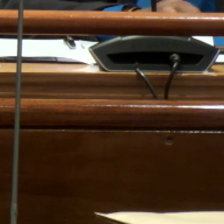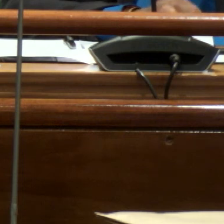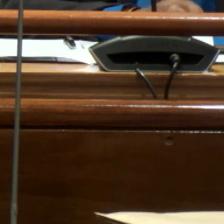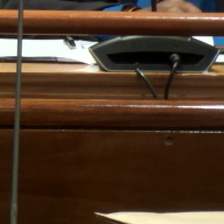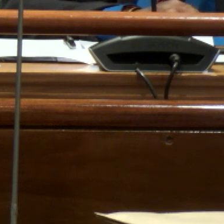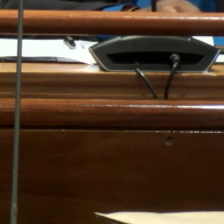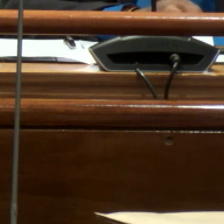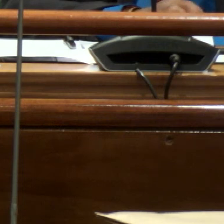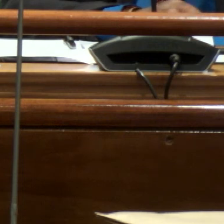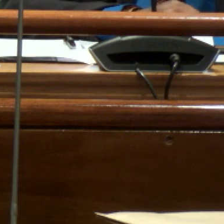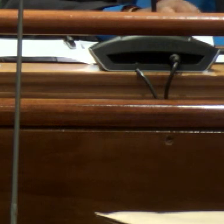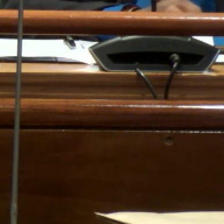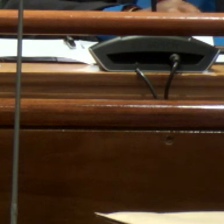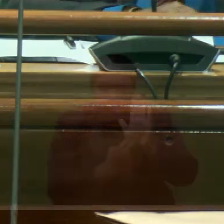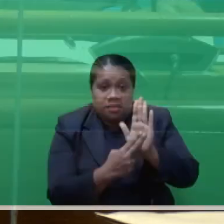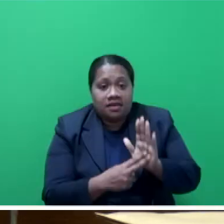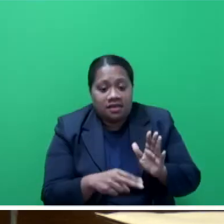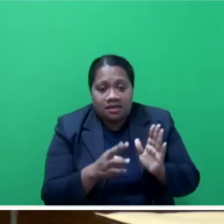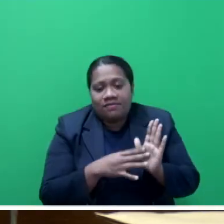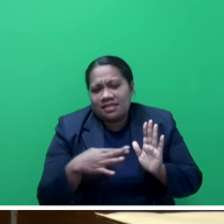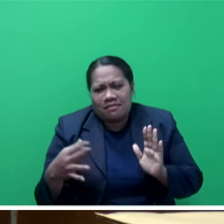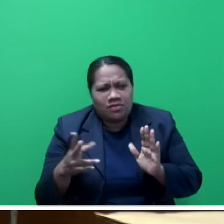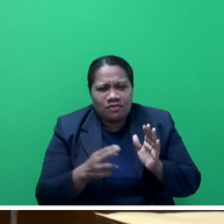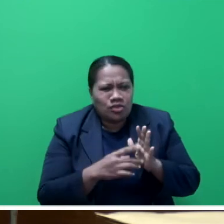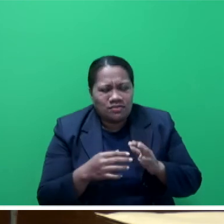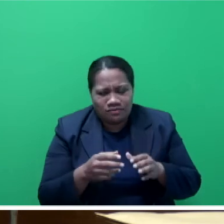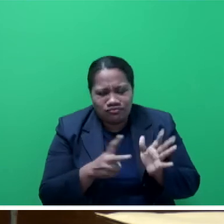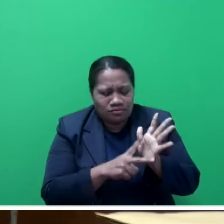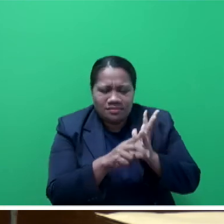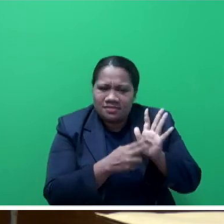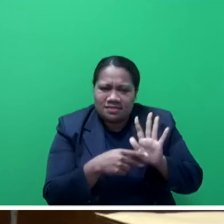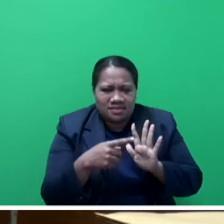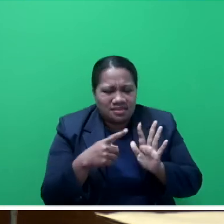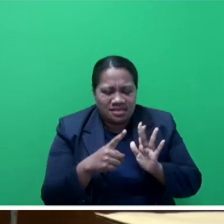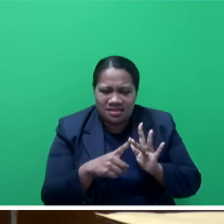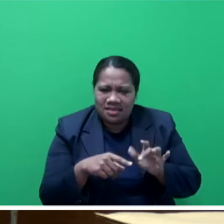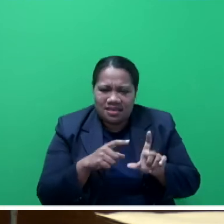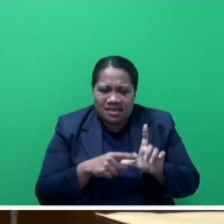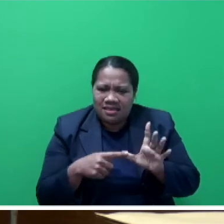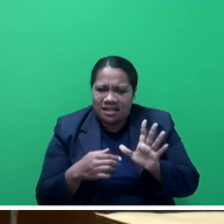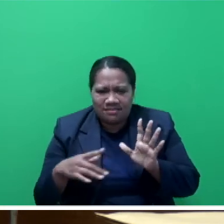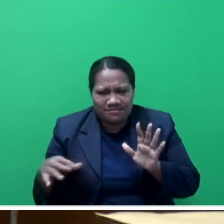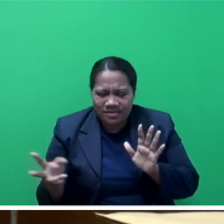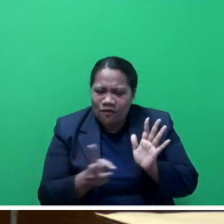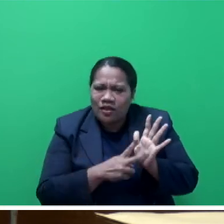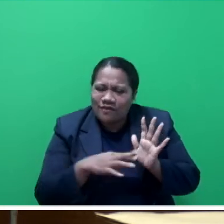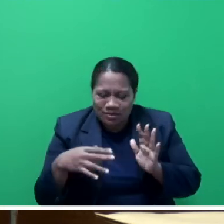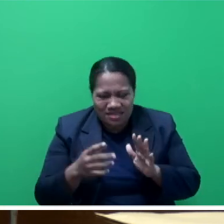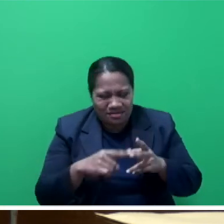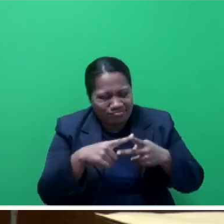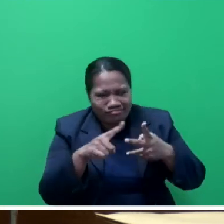Tadlevu, Nambia, Navindambu, Watundova, Wabuabu, Wuniyala, Wunivutu, Naselevu, Nakirikoso, Korotari